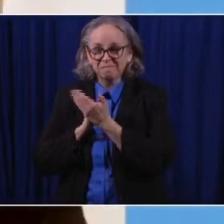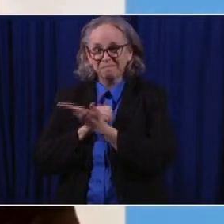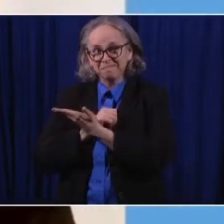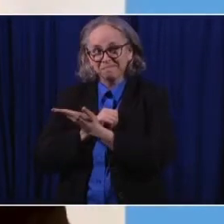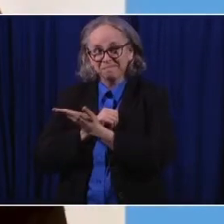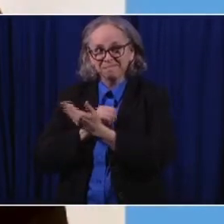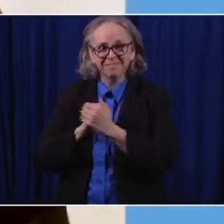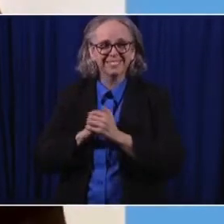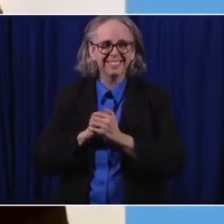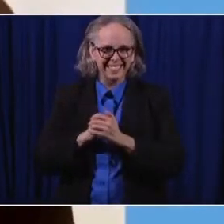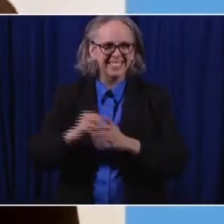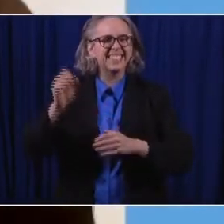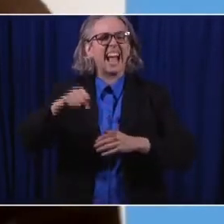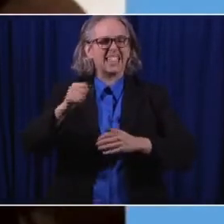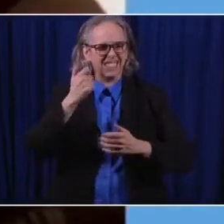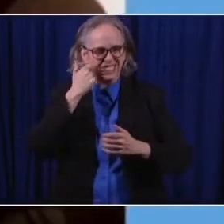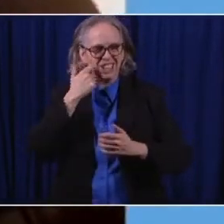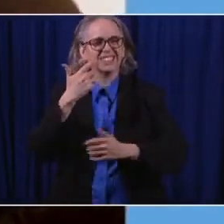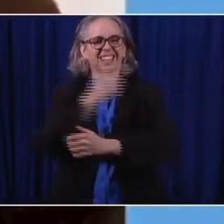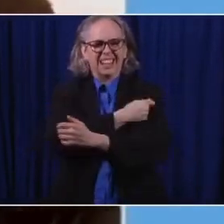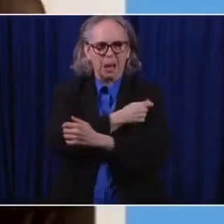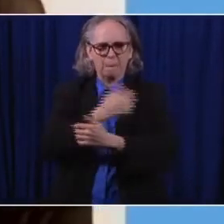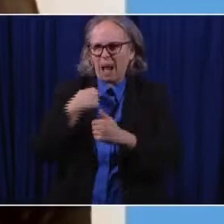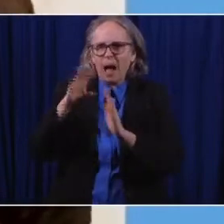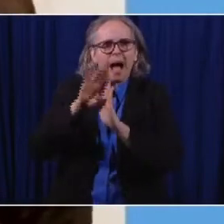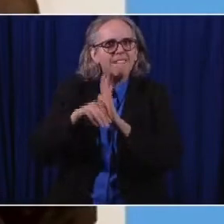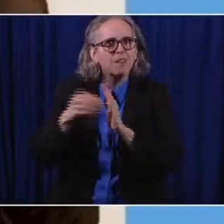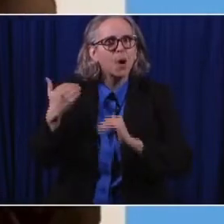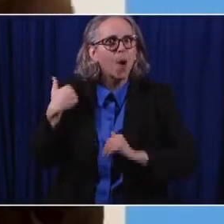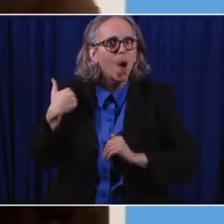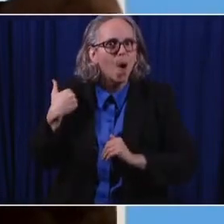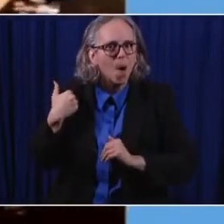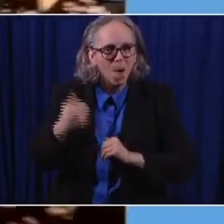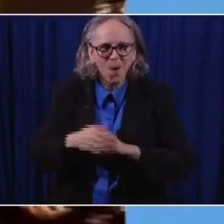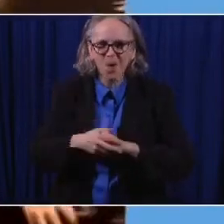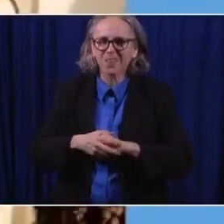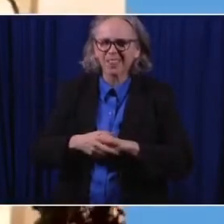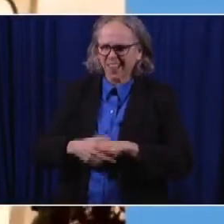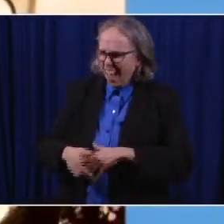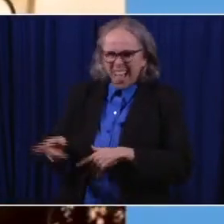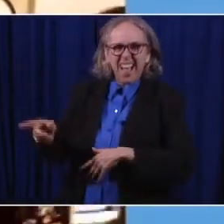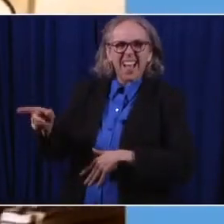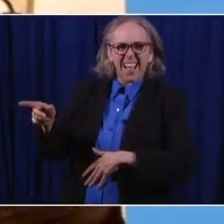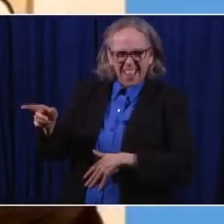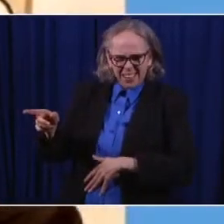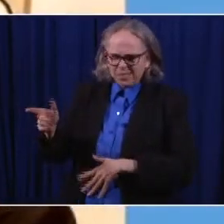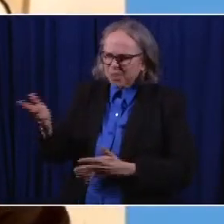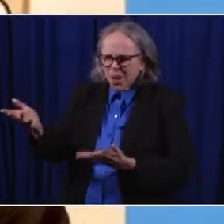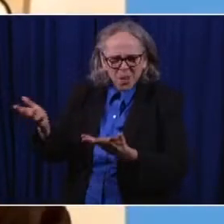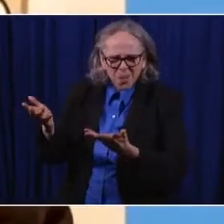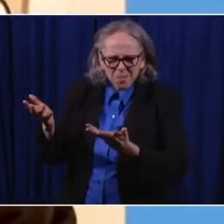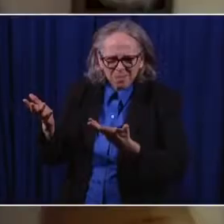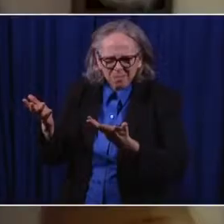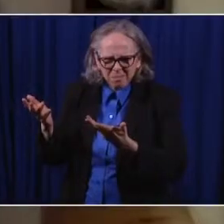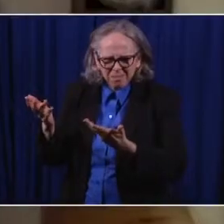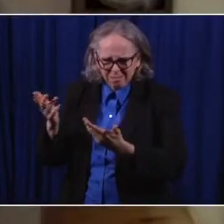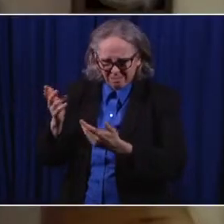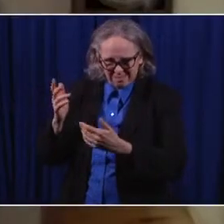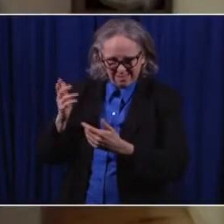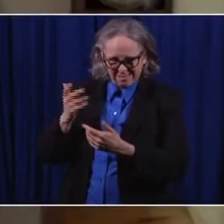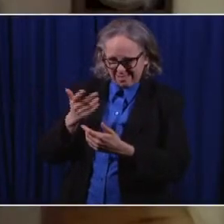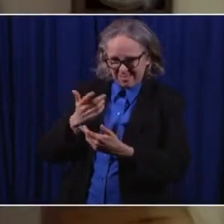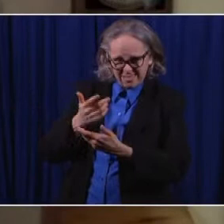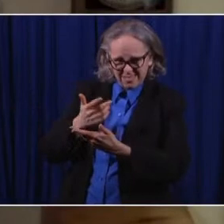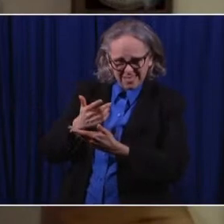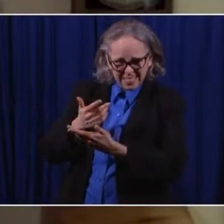Yes, I just got my shot half an hour ago. And doctor, tell us, I mean, look, this shot is just, people just started getting